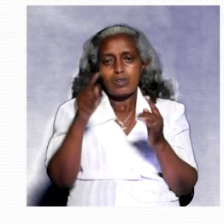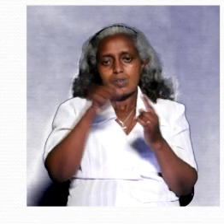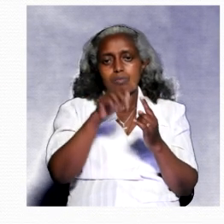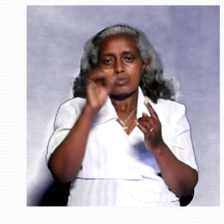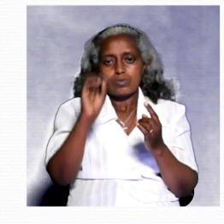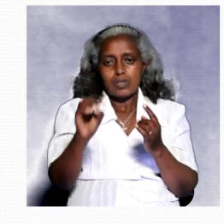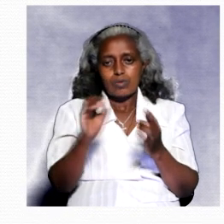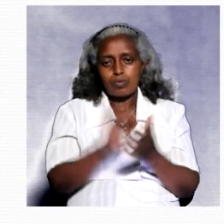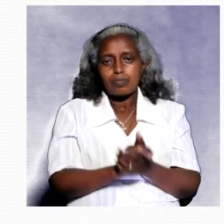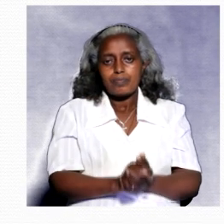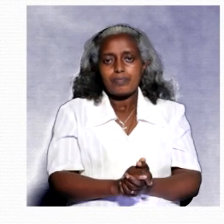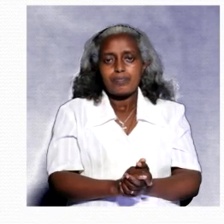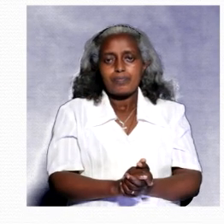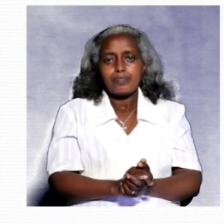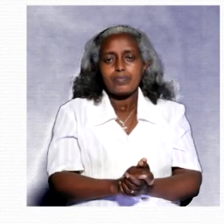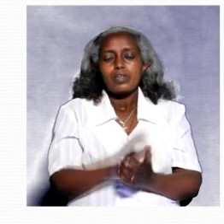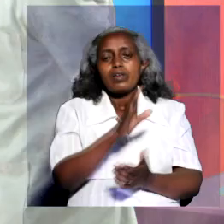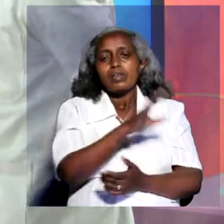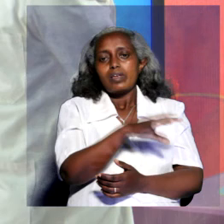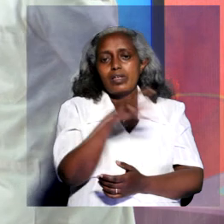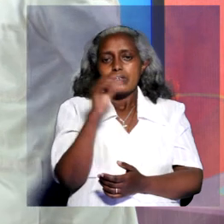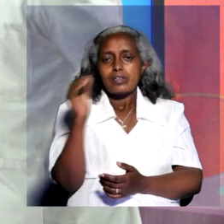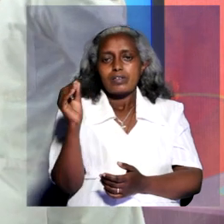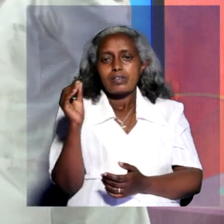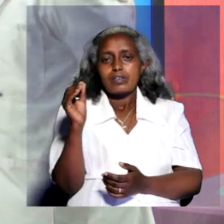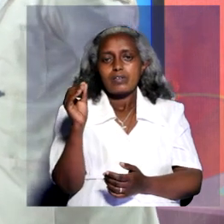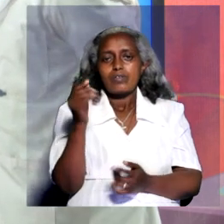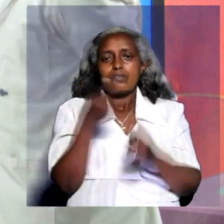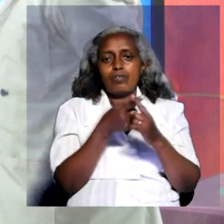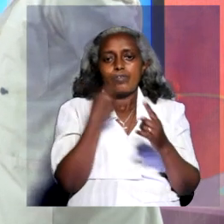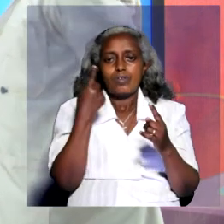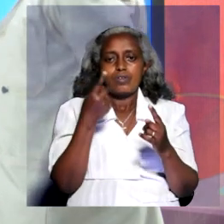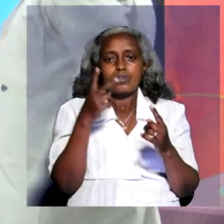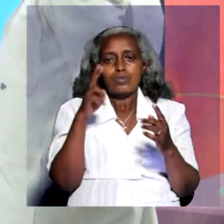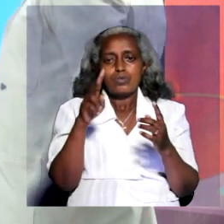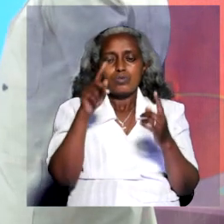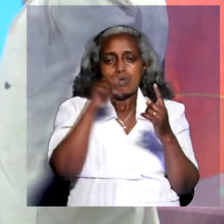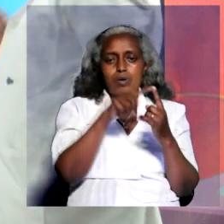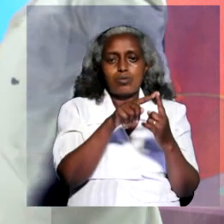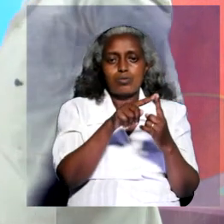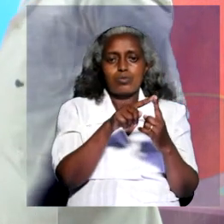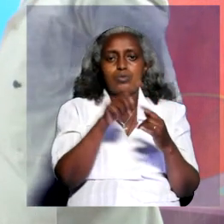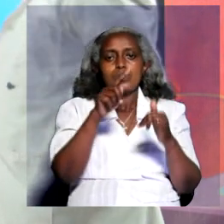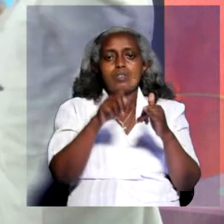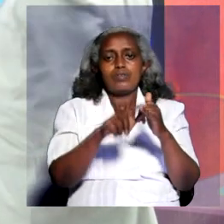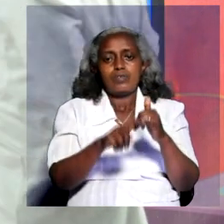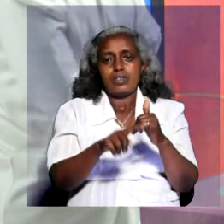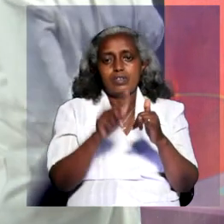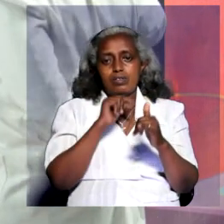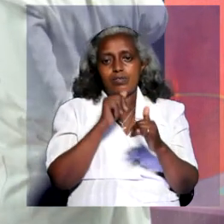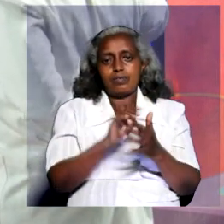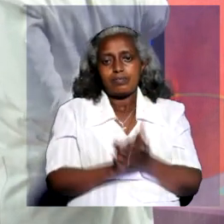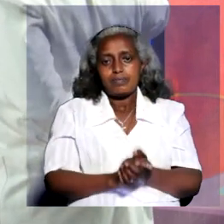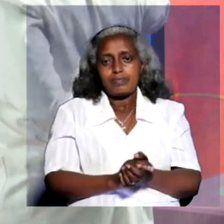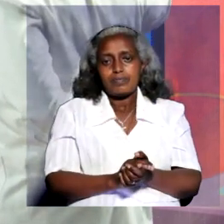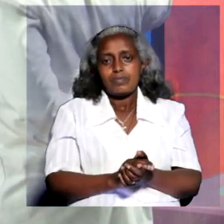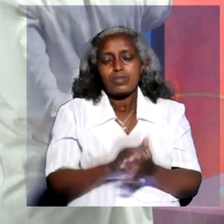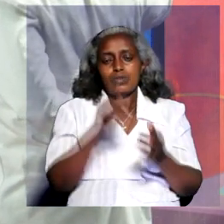to 0. And from 2 up to infinity. From